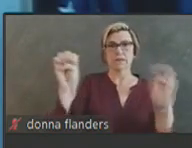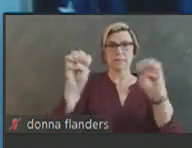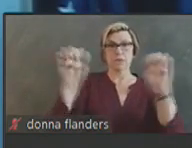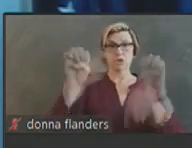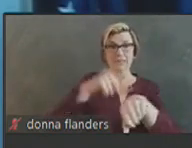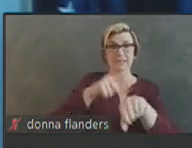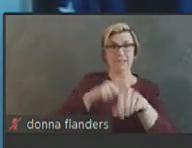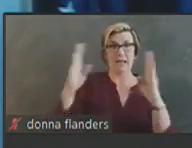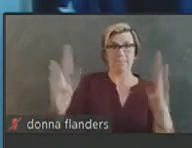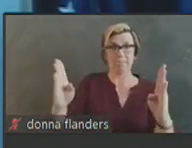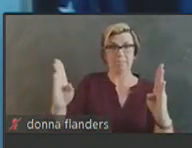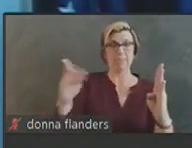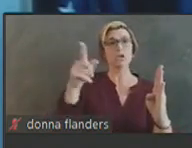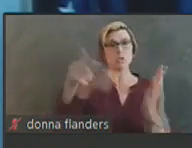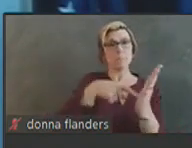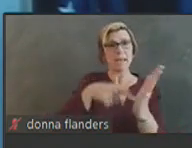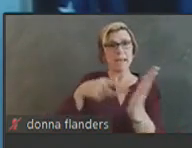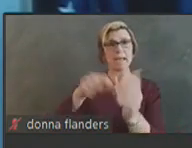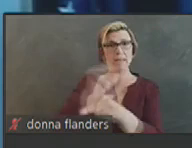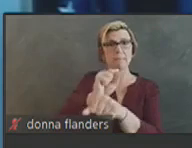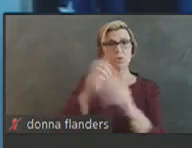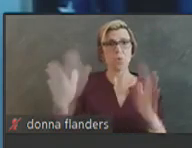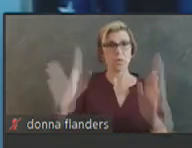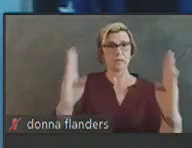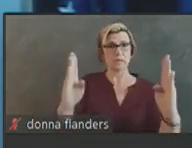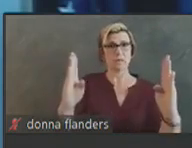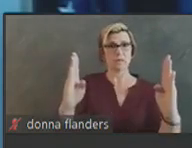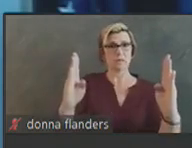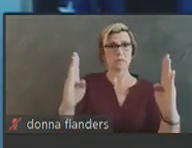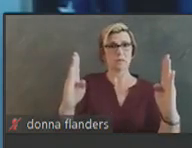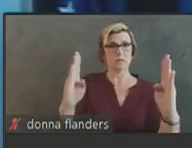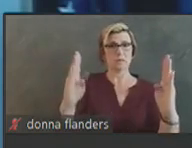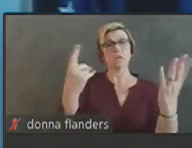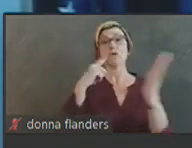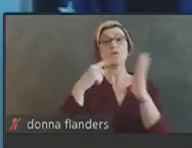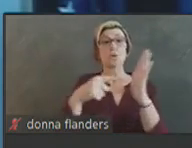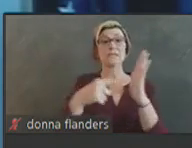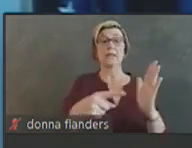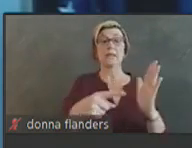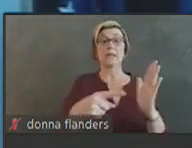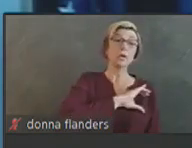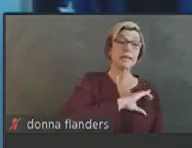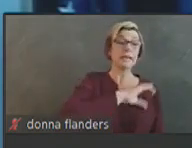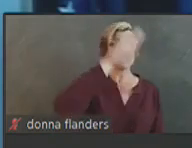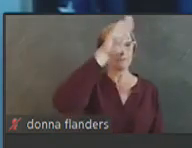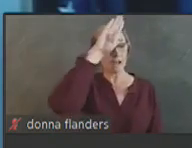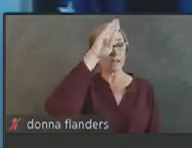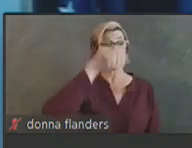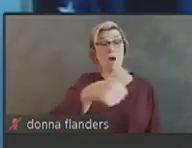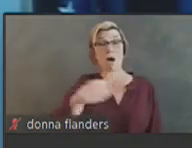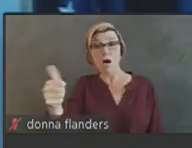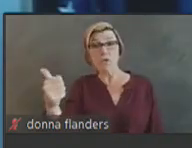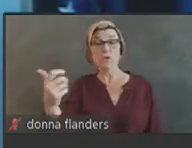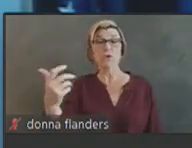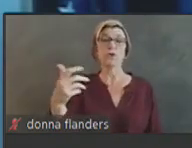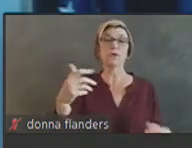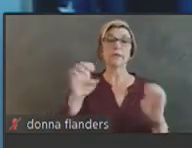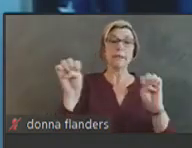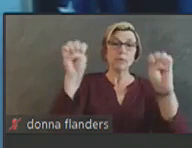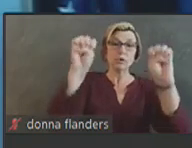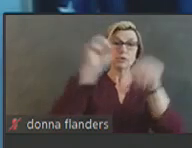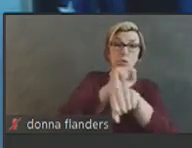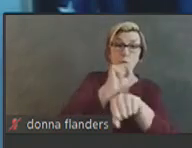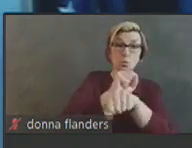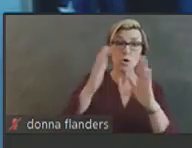know, by the way, that our brave police and fire and other first responders are frontline workers.